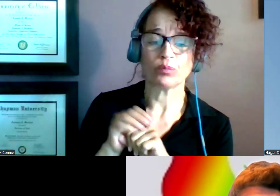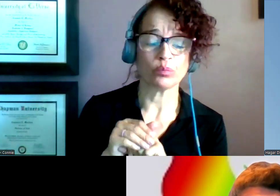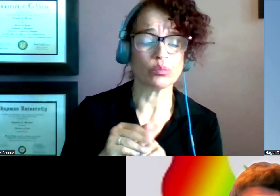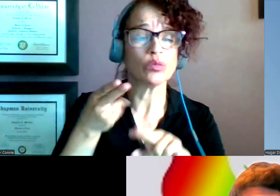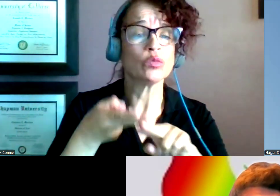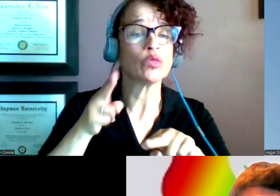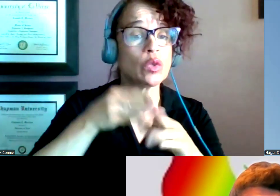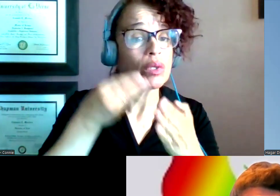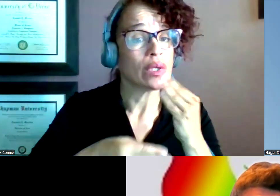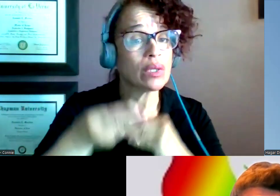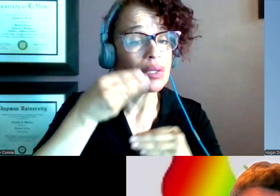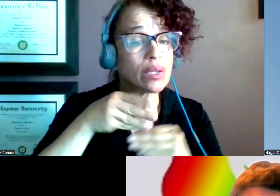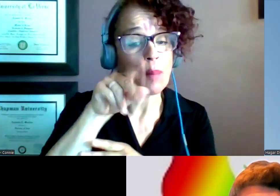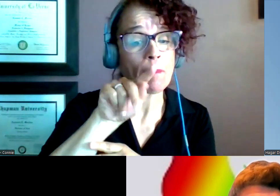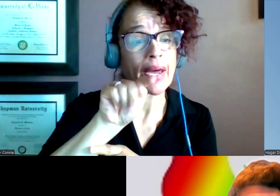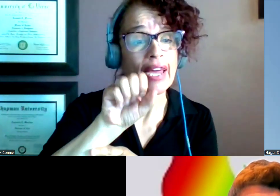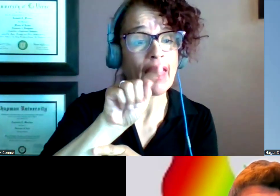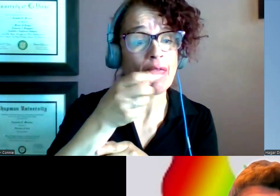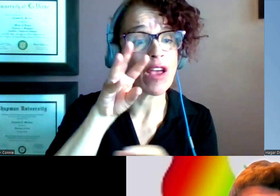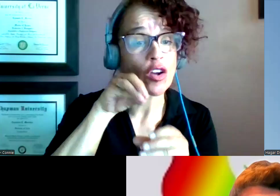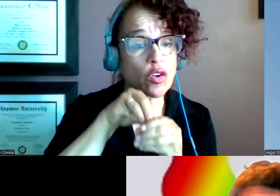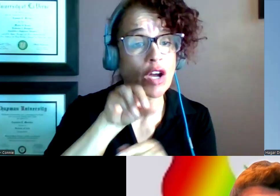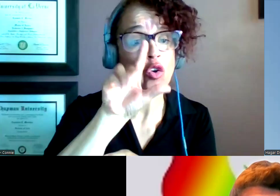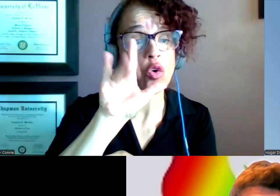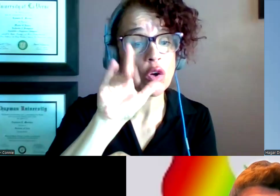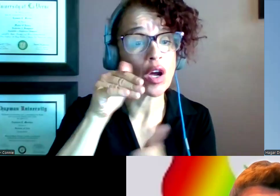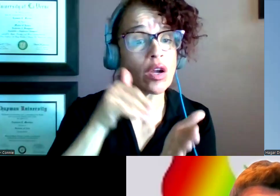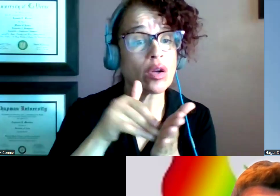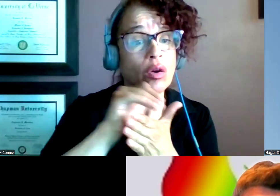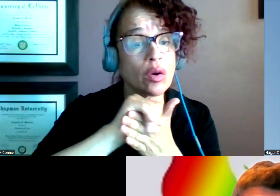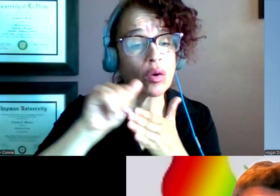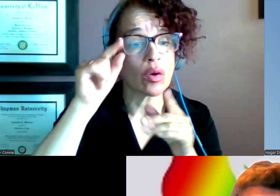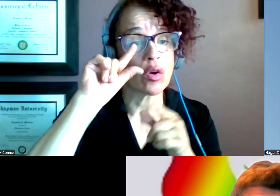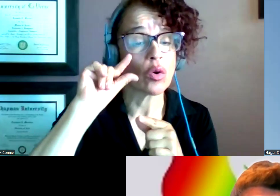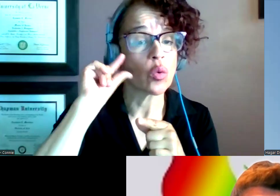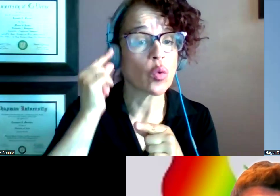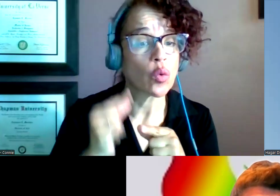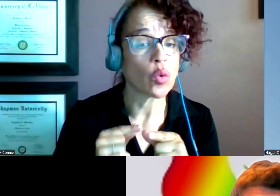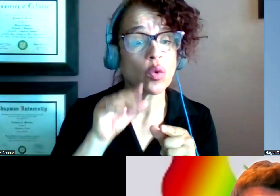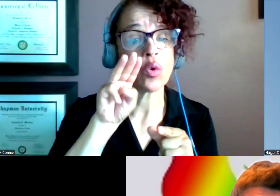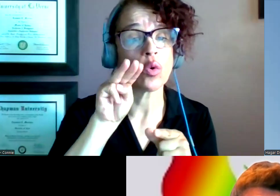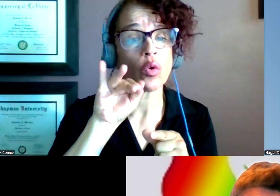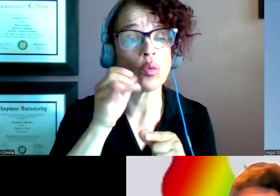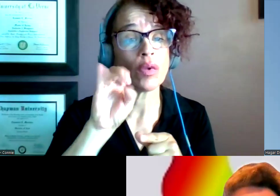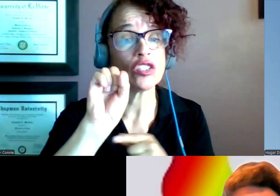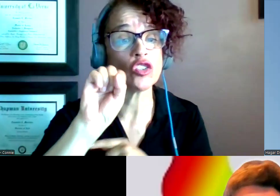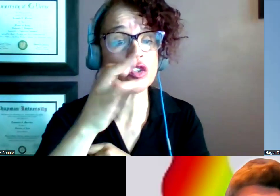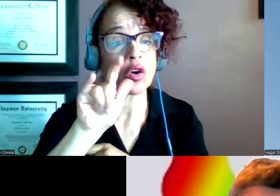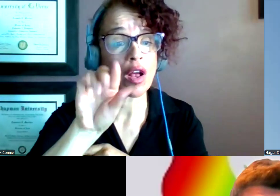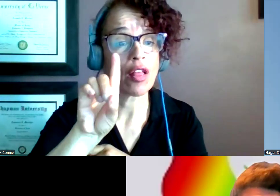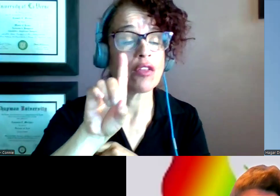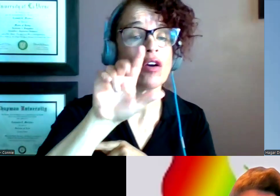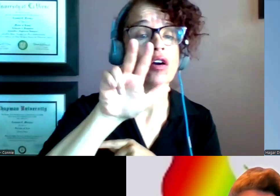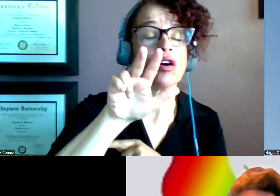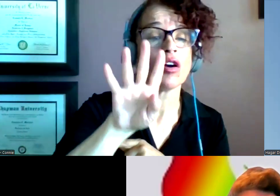Increase funding for the Pentagon, include a $25 billion Golden Dome missile defense shield and a